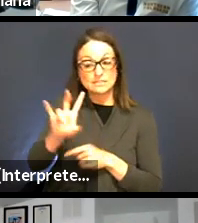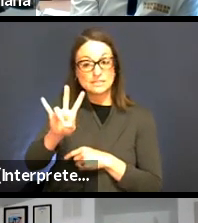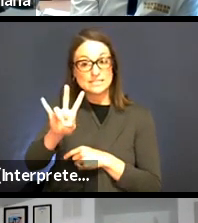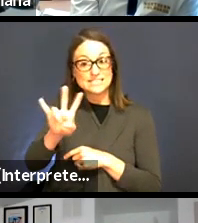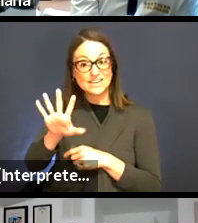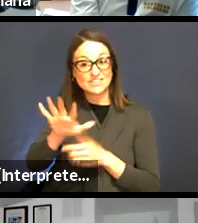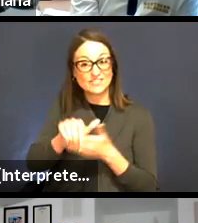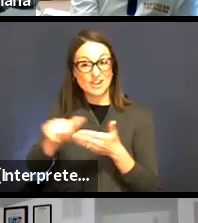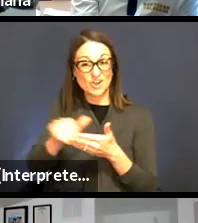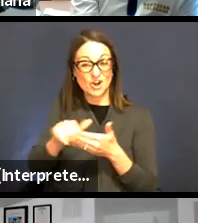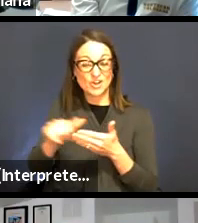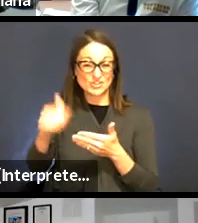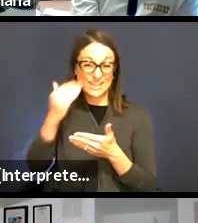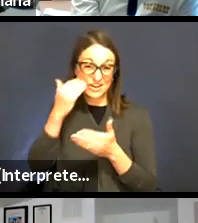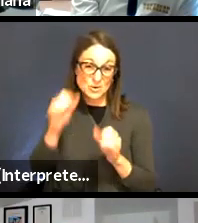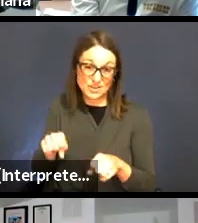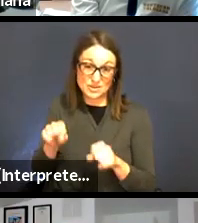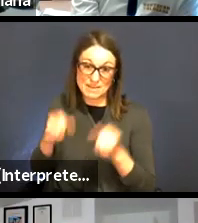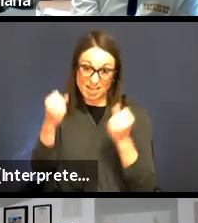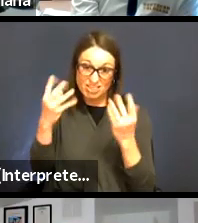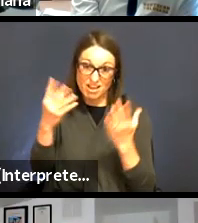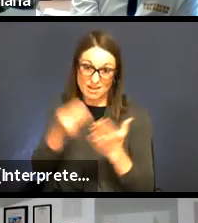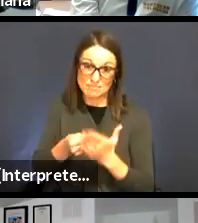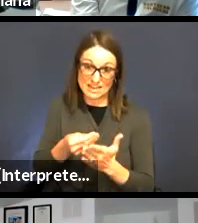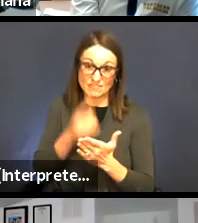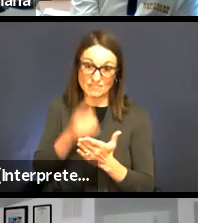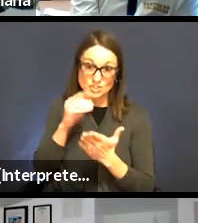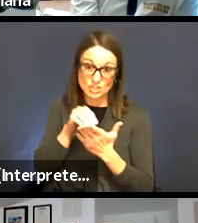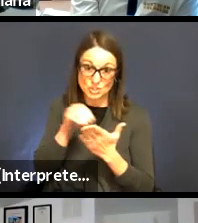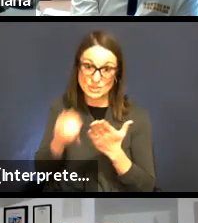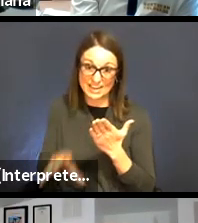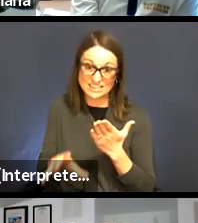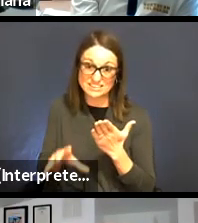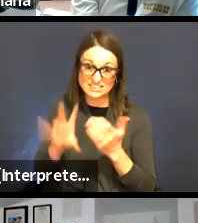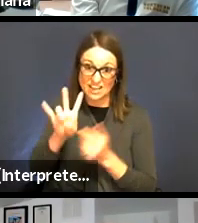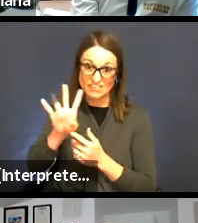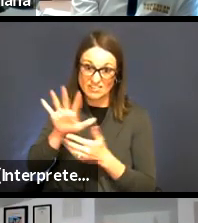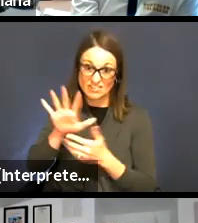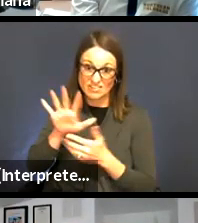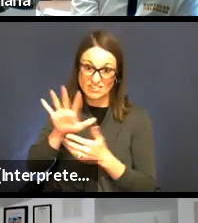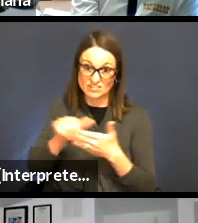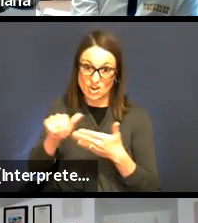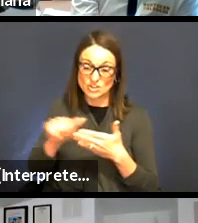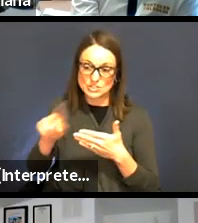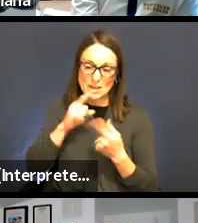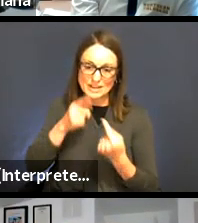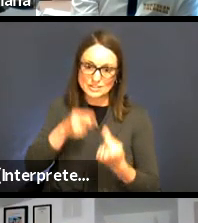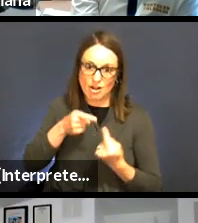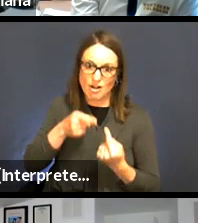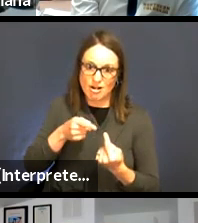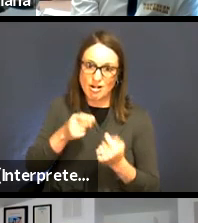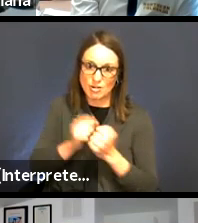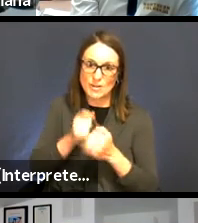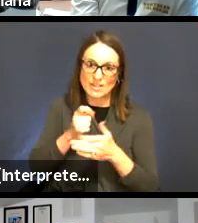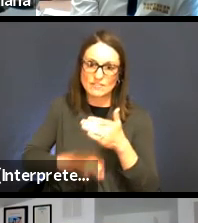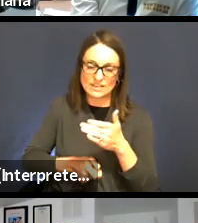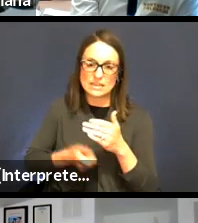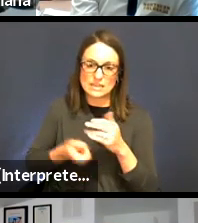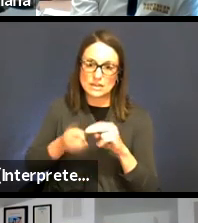students, additional funds. So I really do struggle with the fee increase and our need